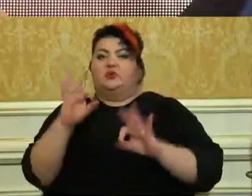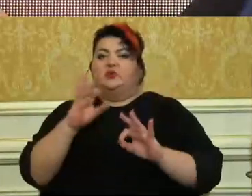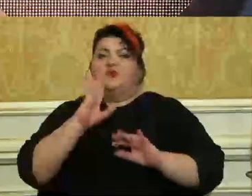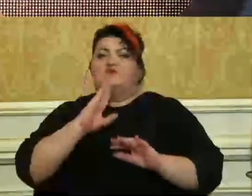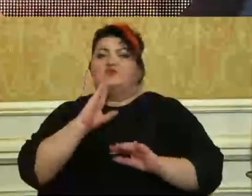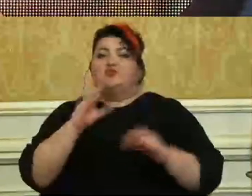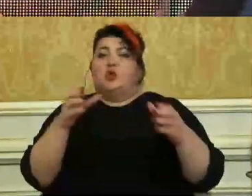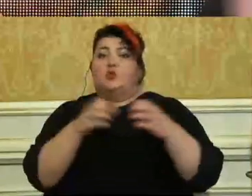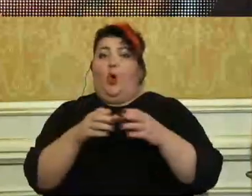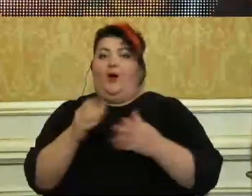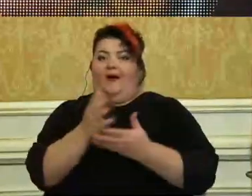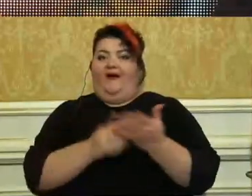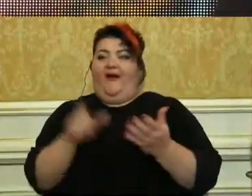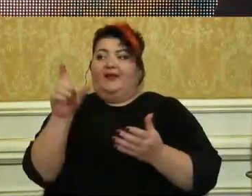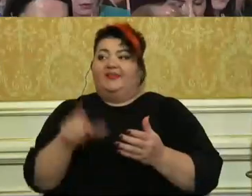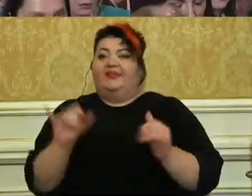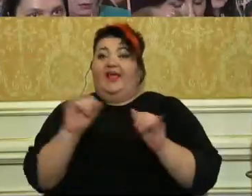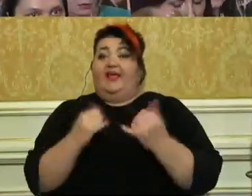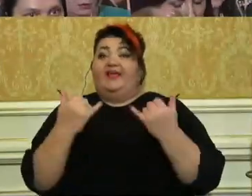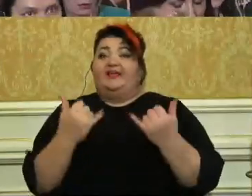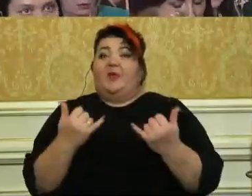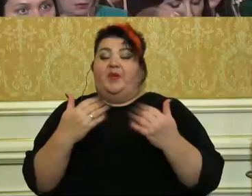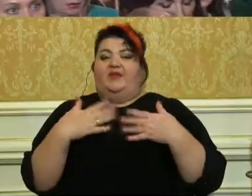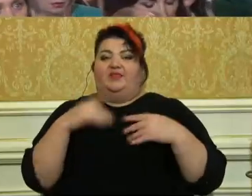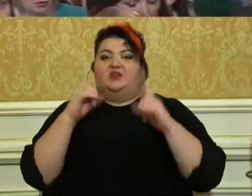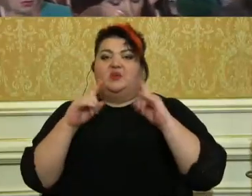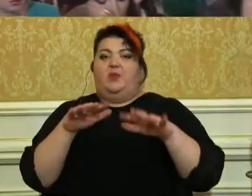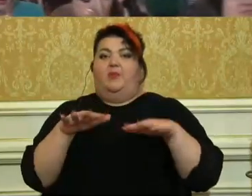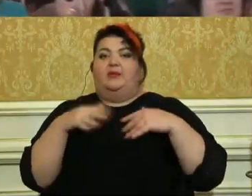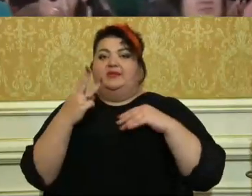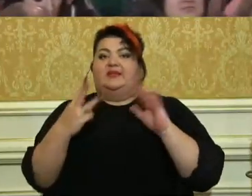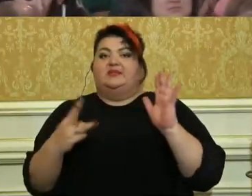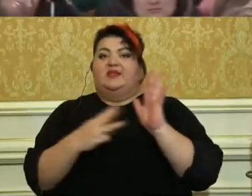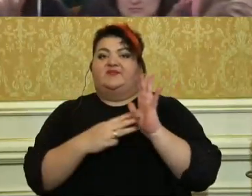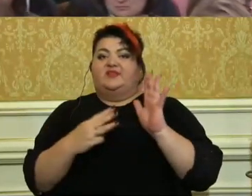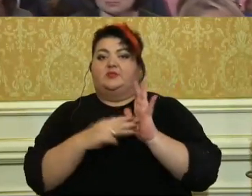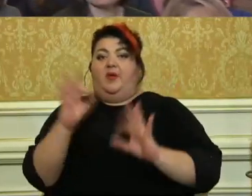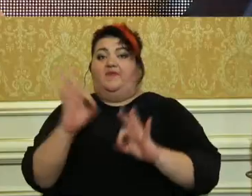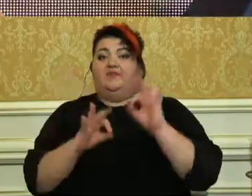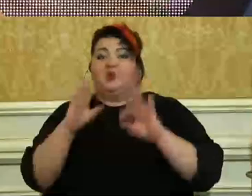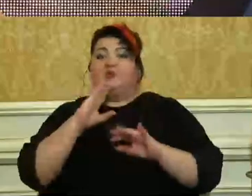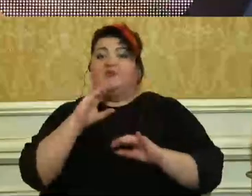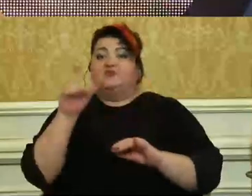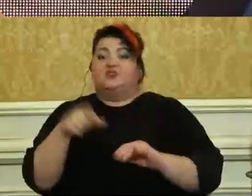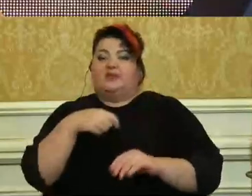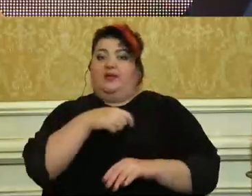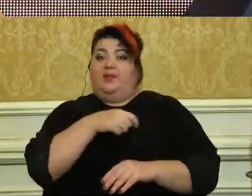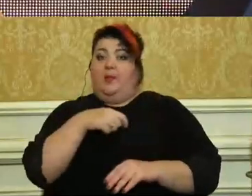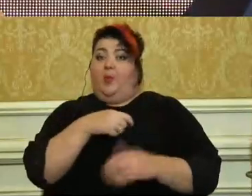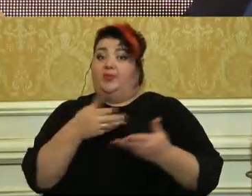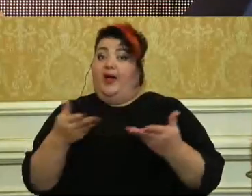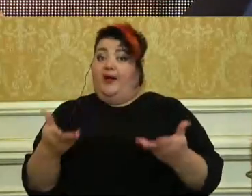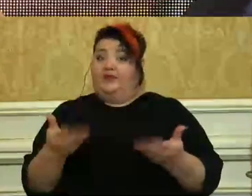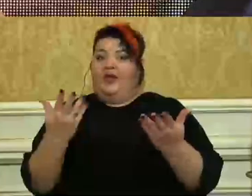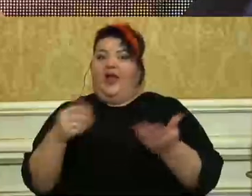(Laughter) And as a member of parliament, I'm also